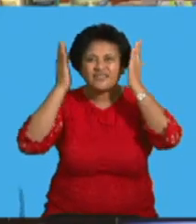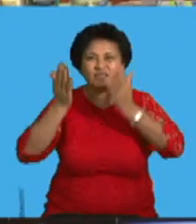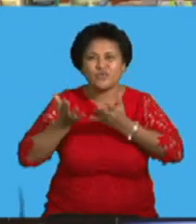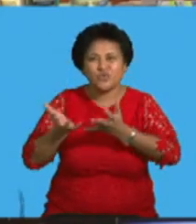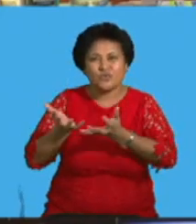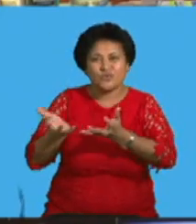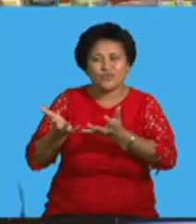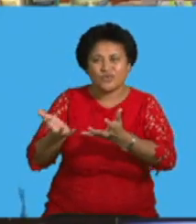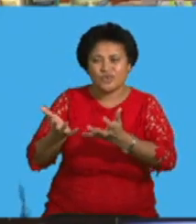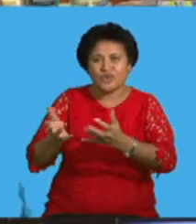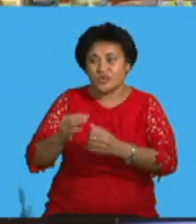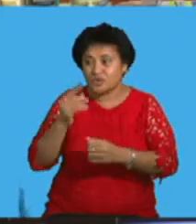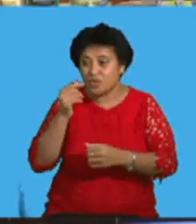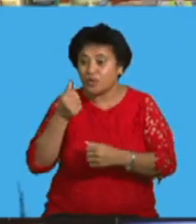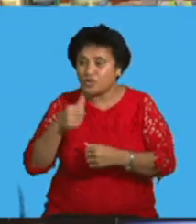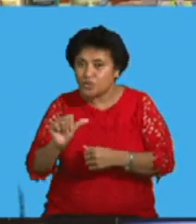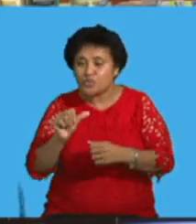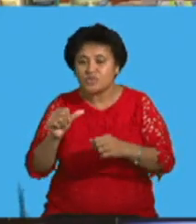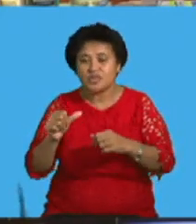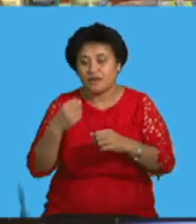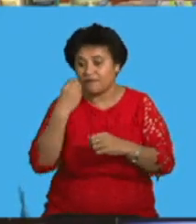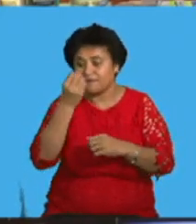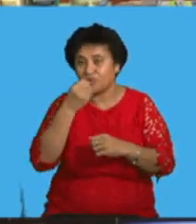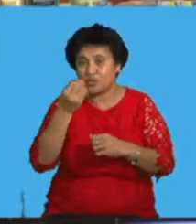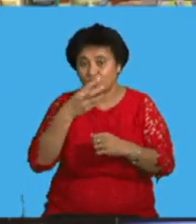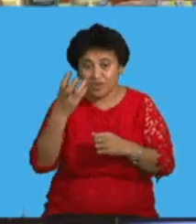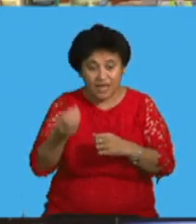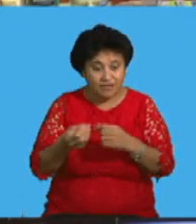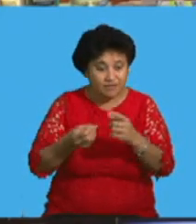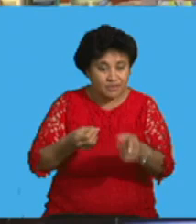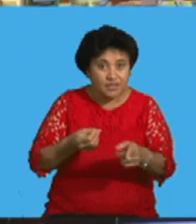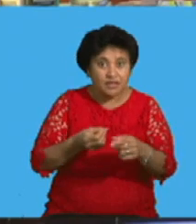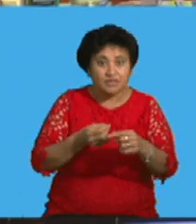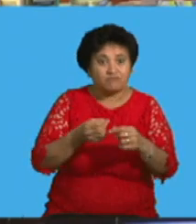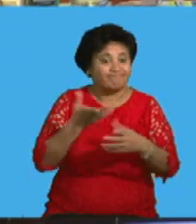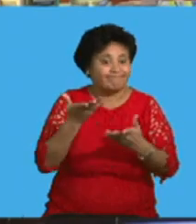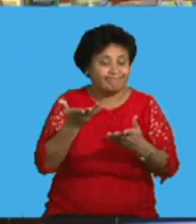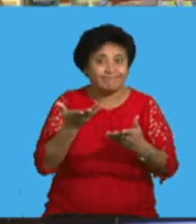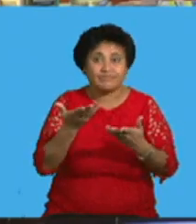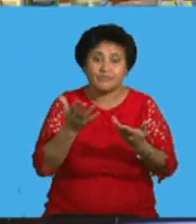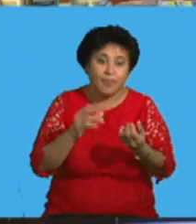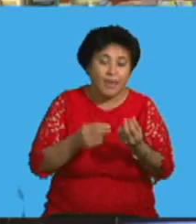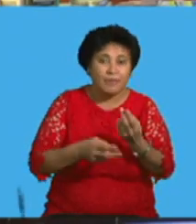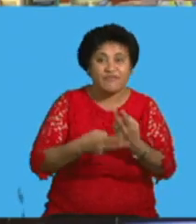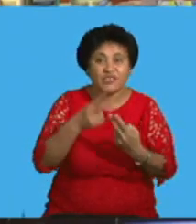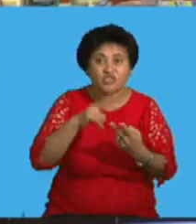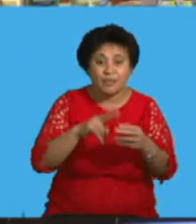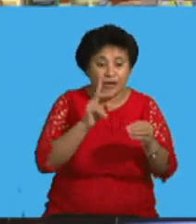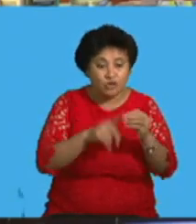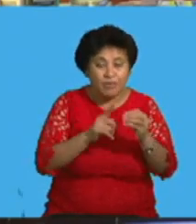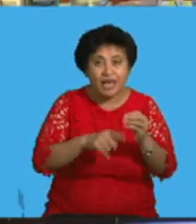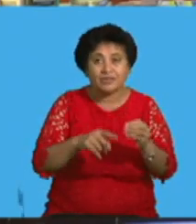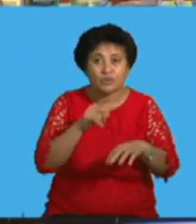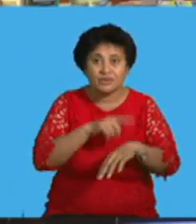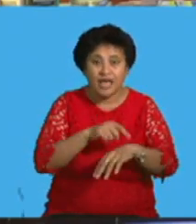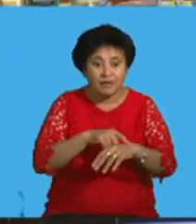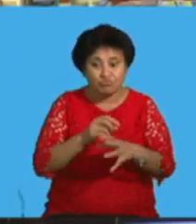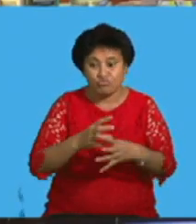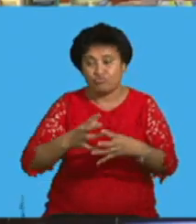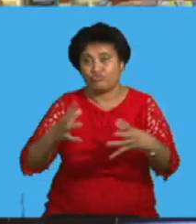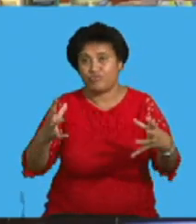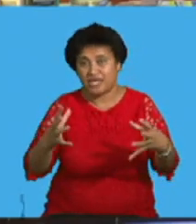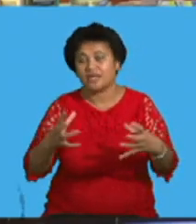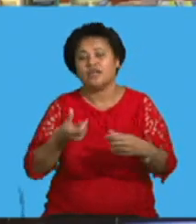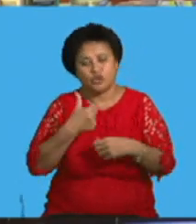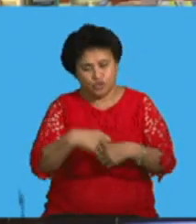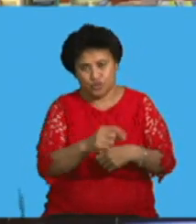in-season produce and the promotion of our locally grown products through the Fijian Made and by Fijian campaign.